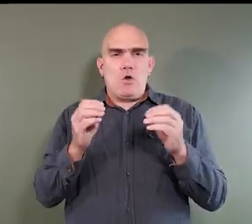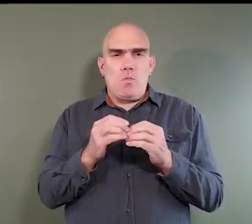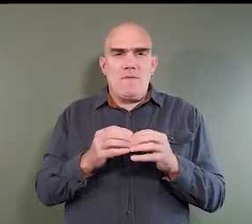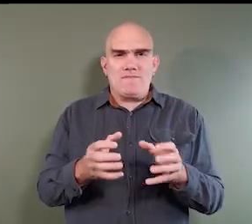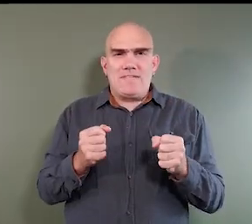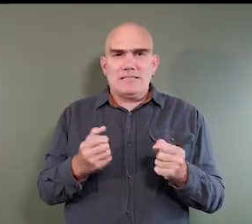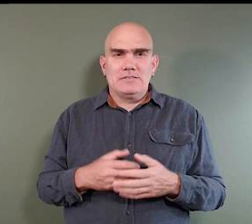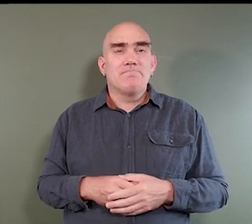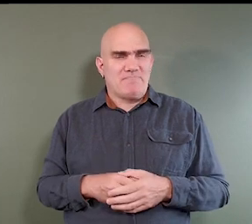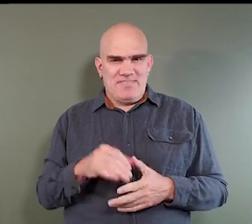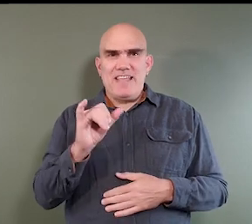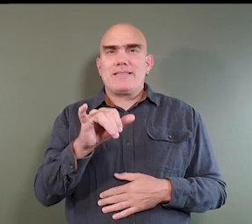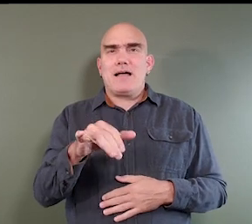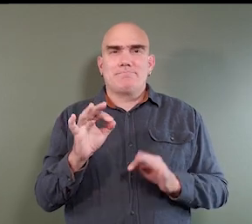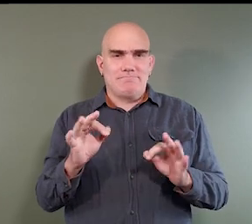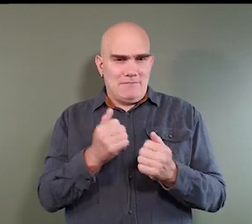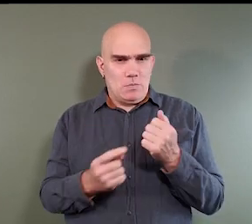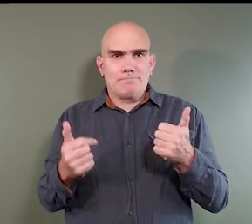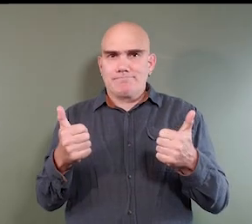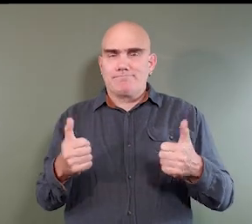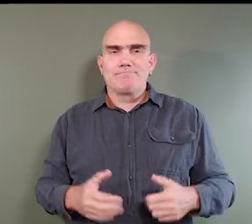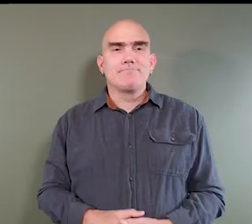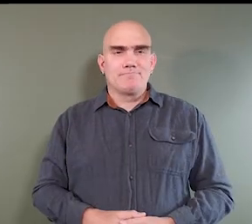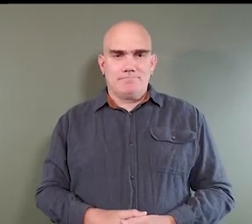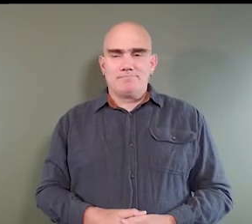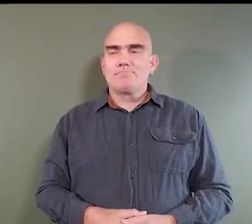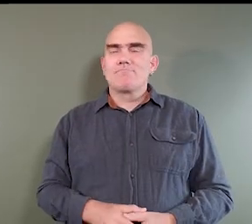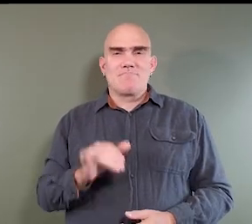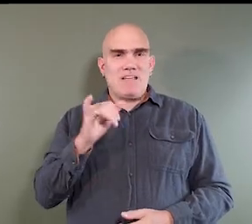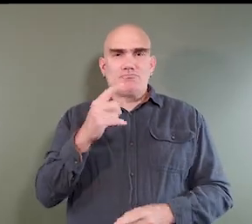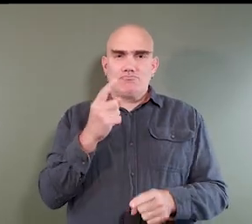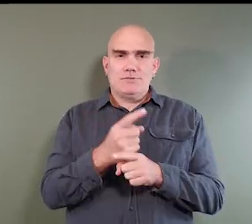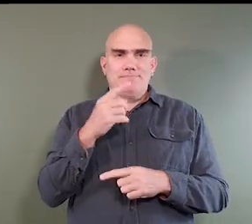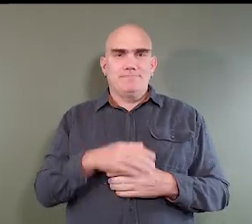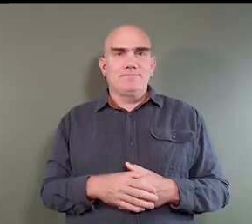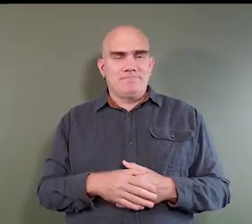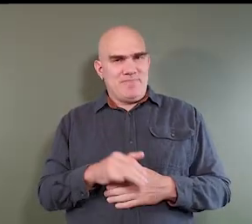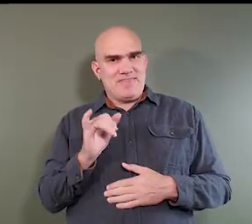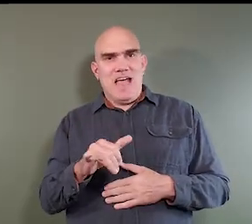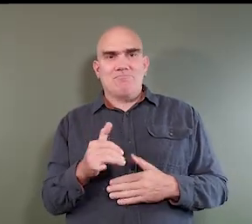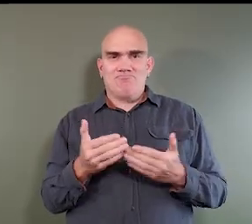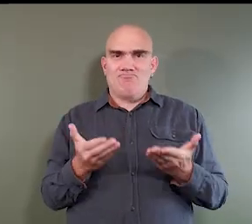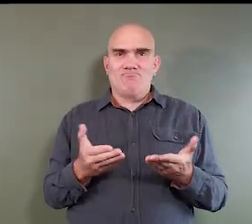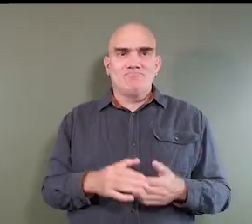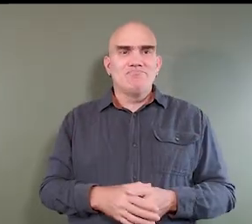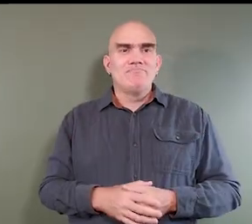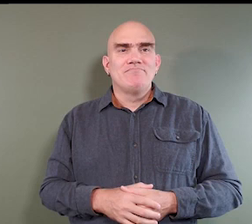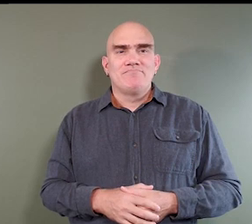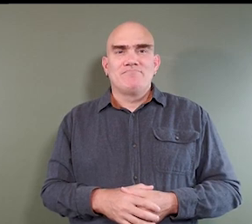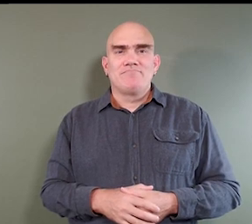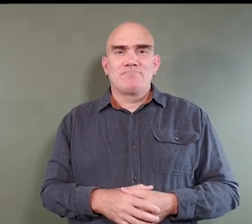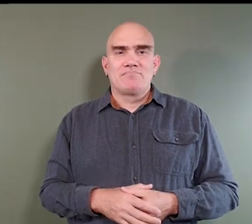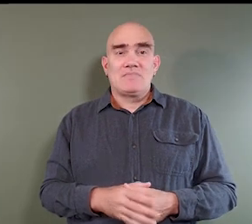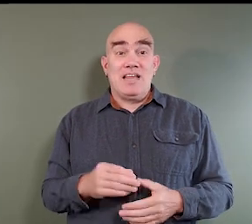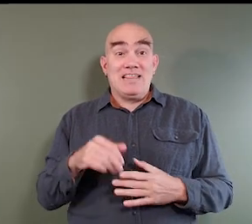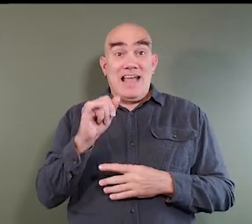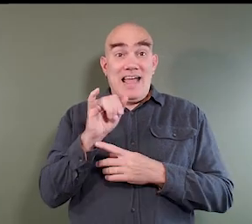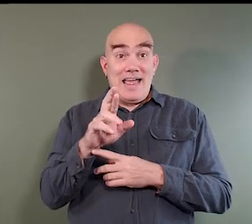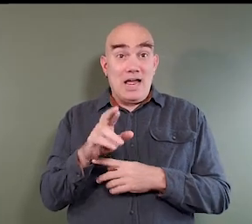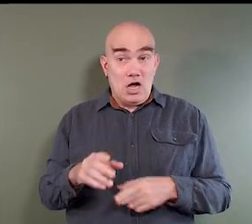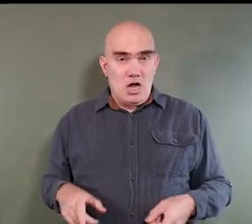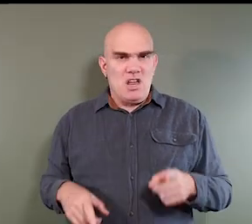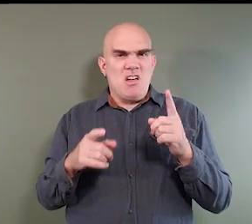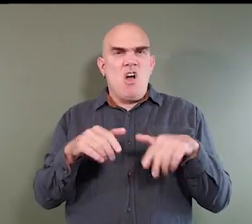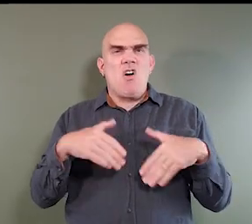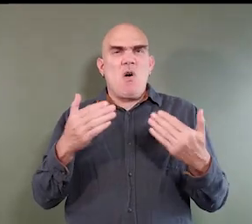higher. There we go, everyone. That's it right there. There we go. And up in the